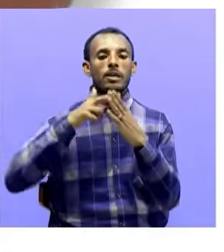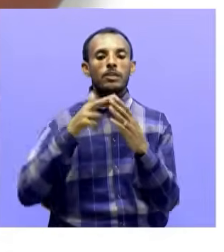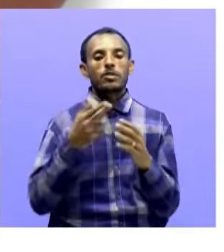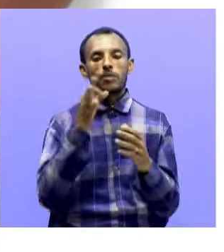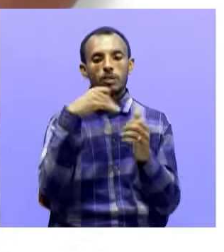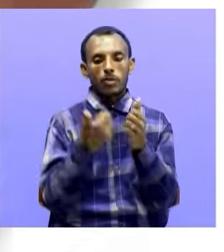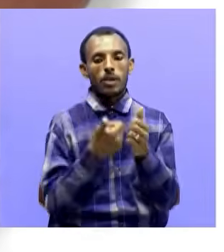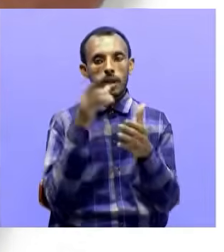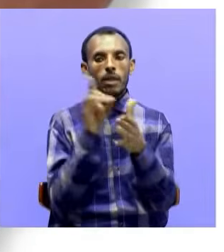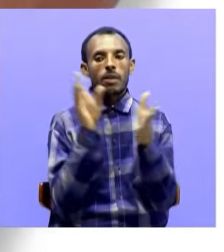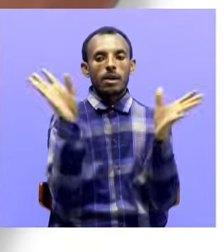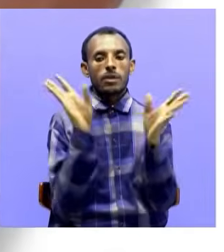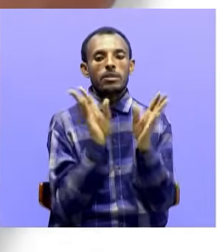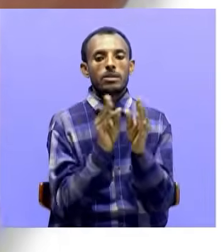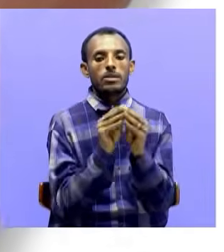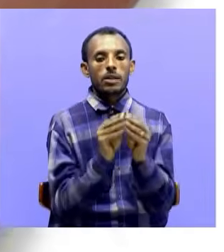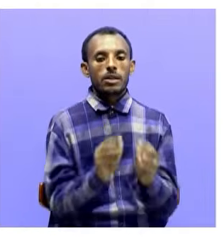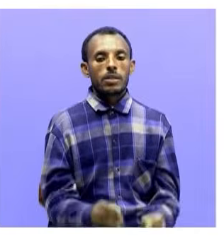data set.